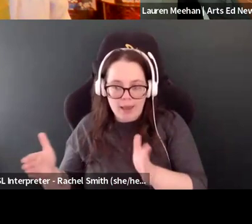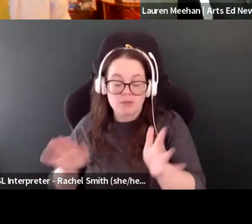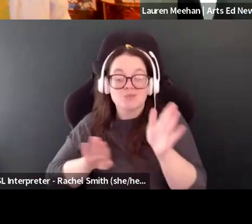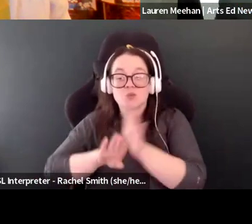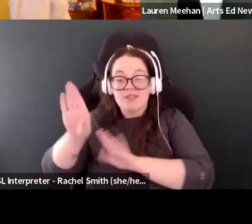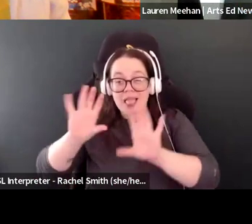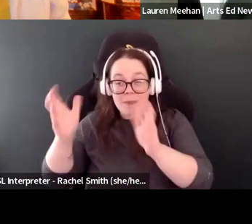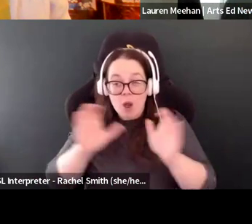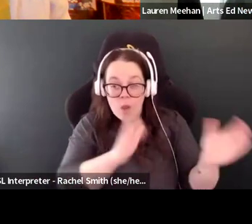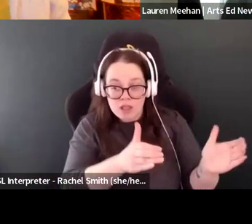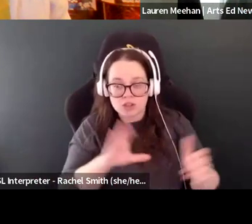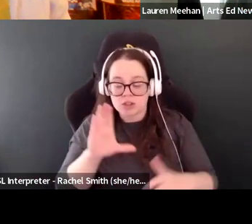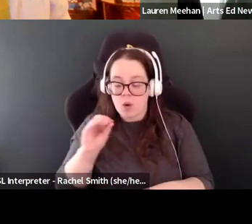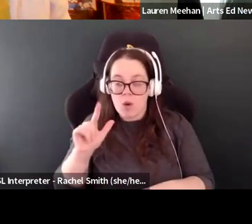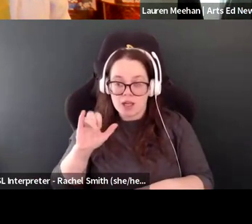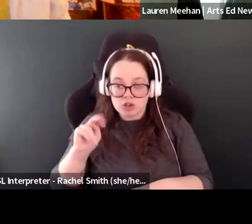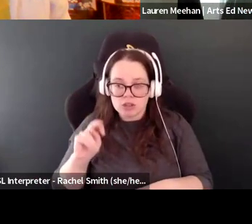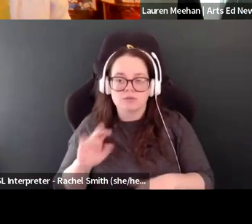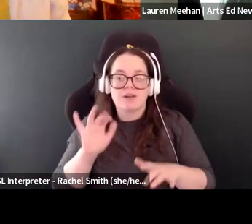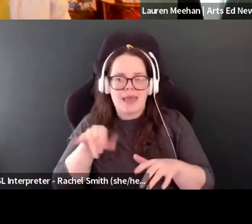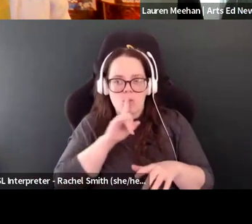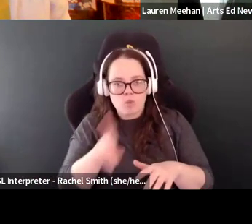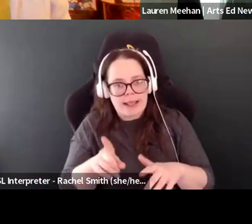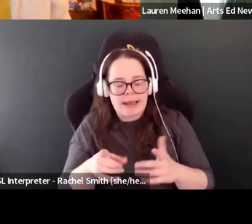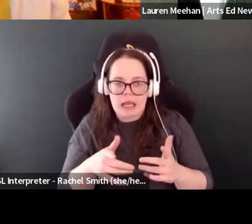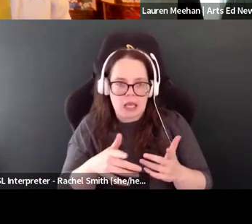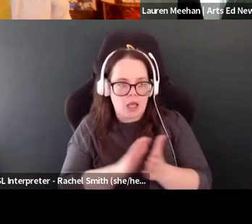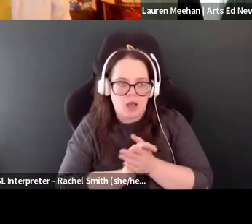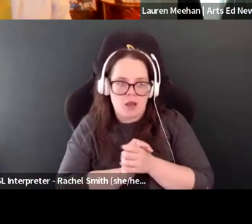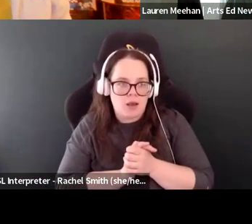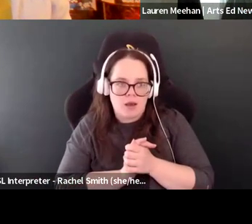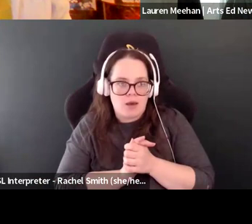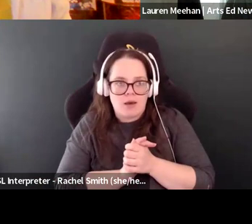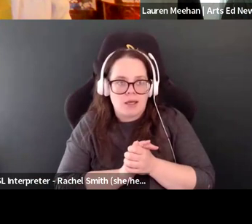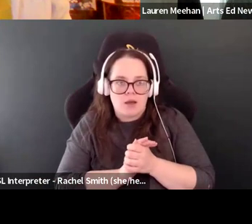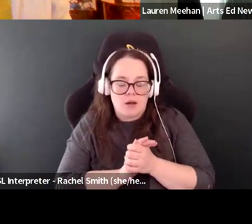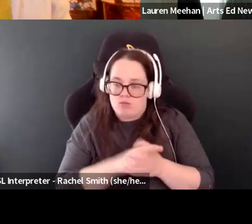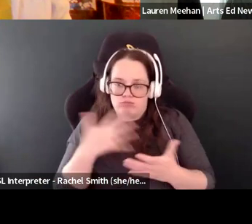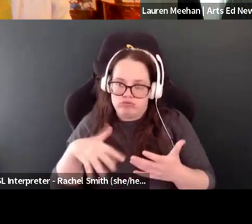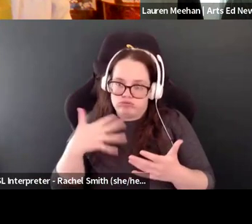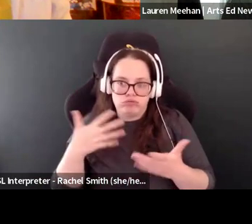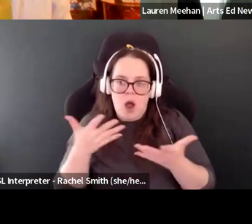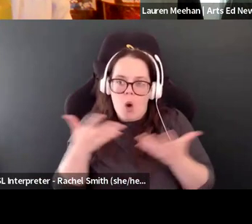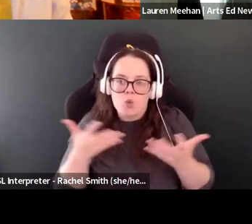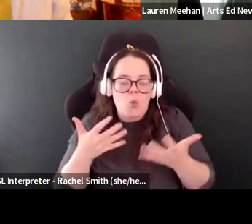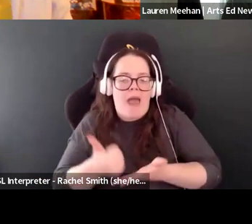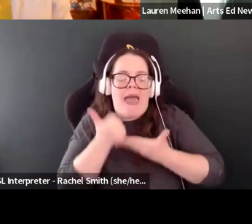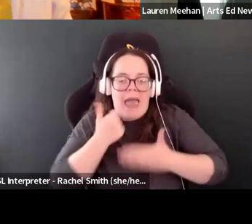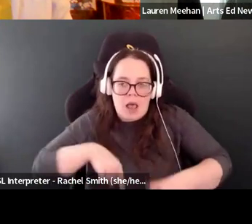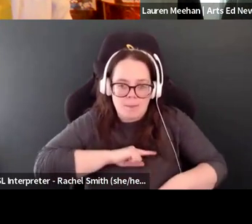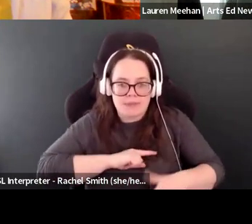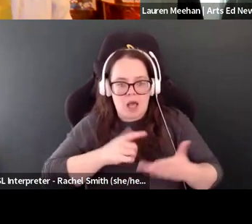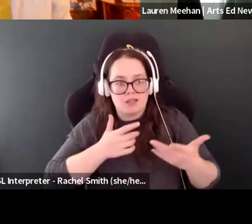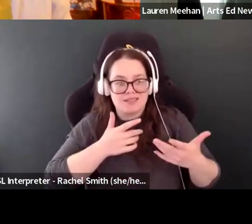coalitions has really been the thing for us in terms of being heard, but also